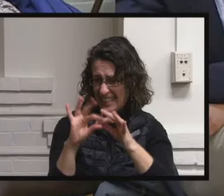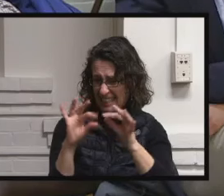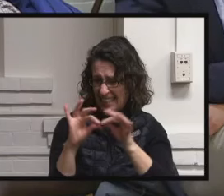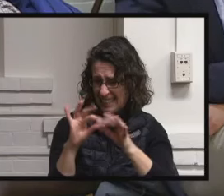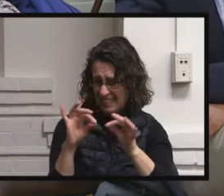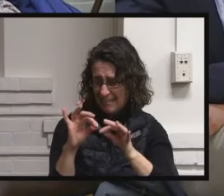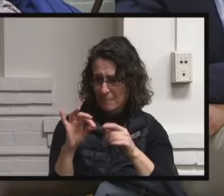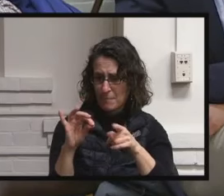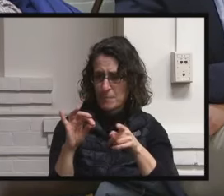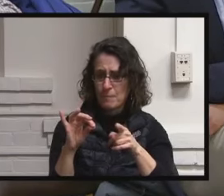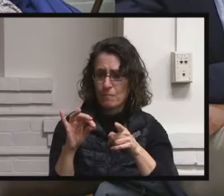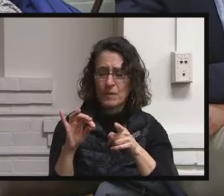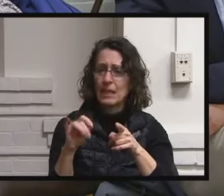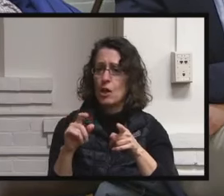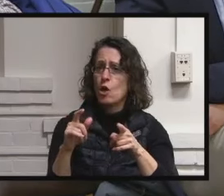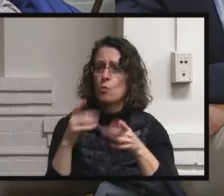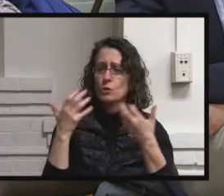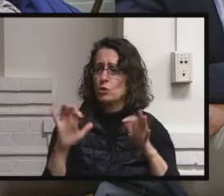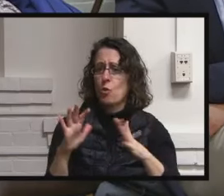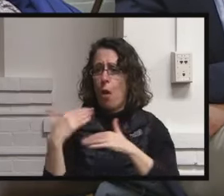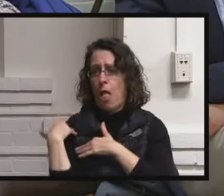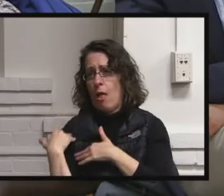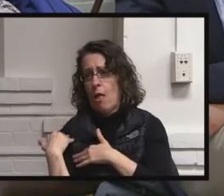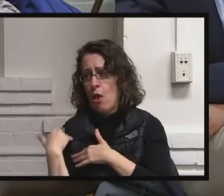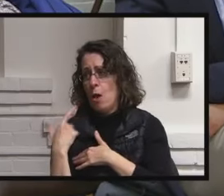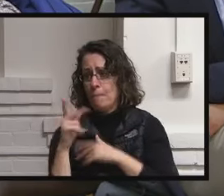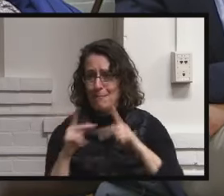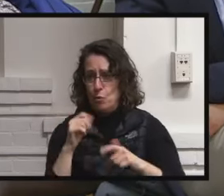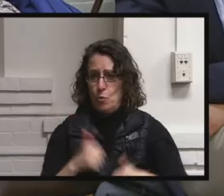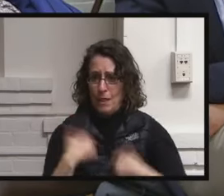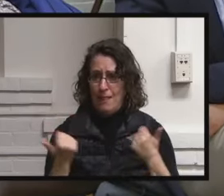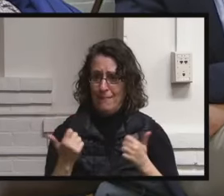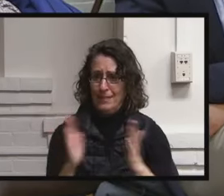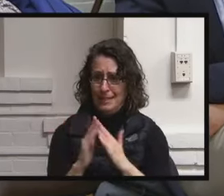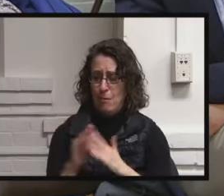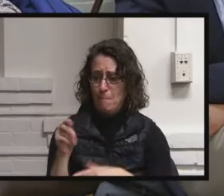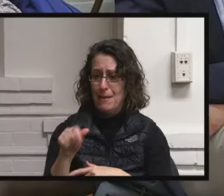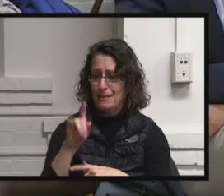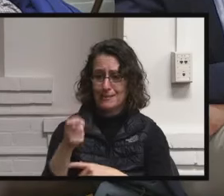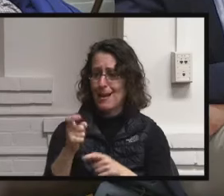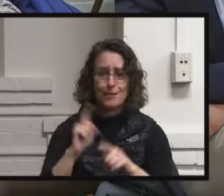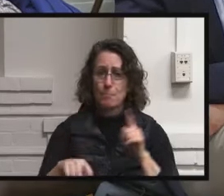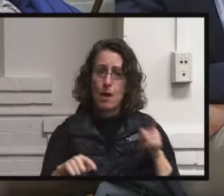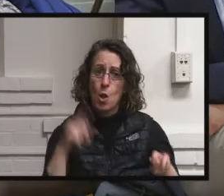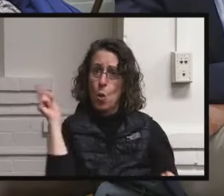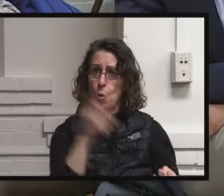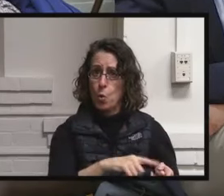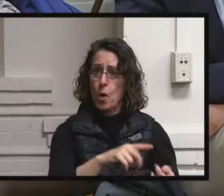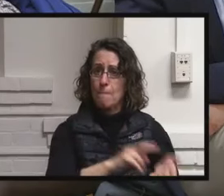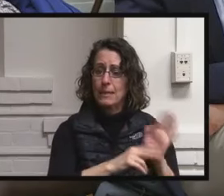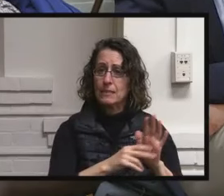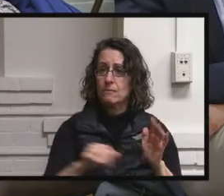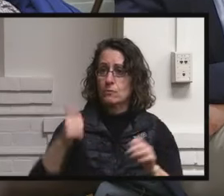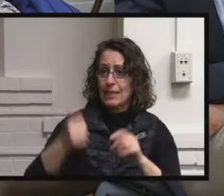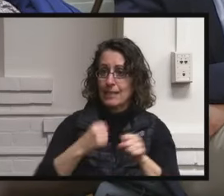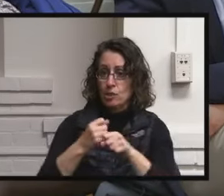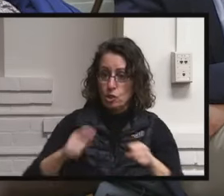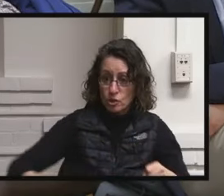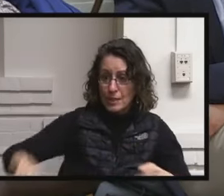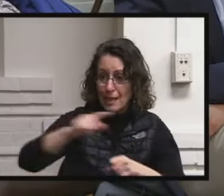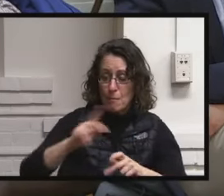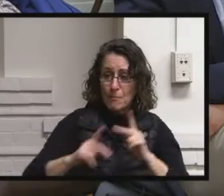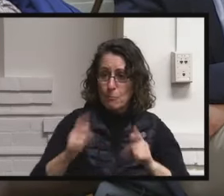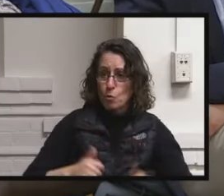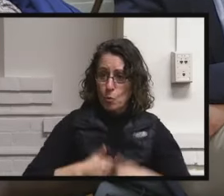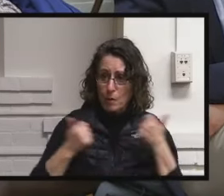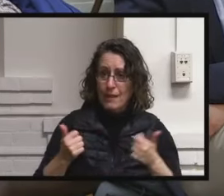from the taxpayer, but the taxpayer will have the burden for 10 years. It doesn't benefit the taxpayer